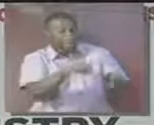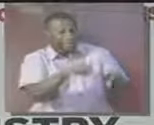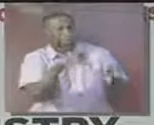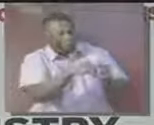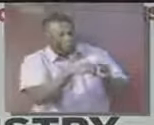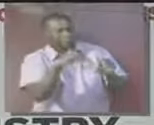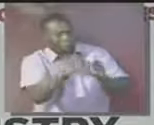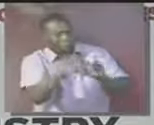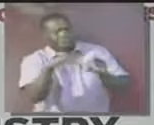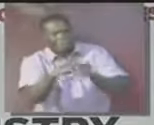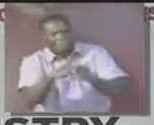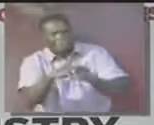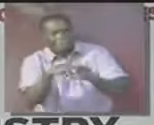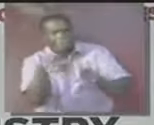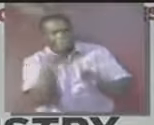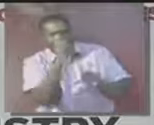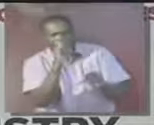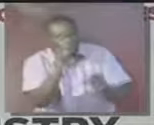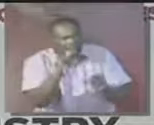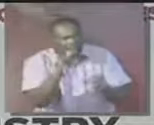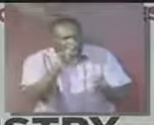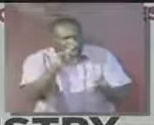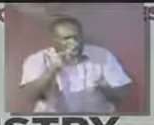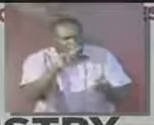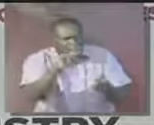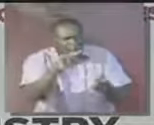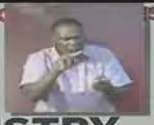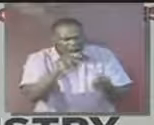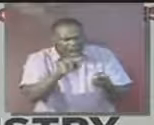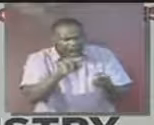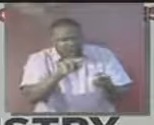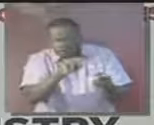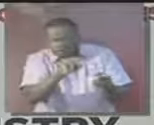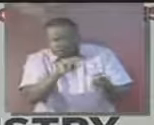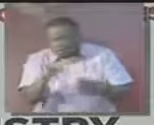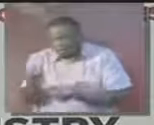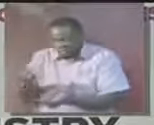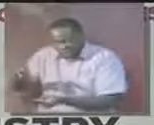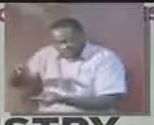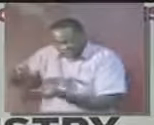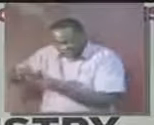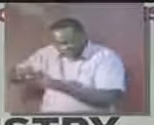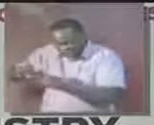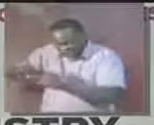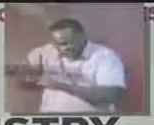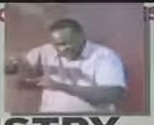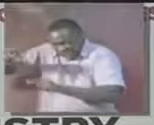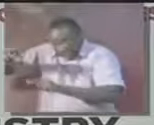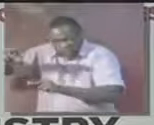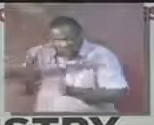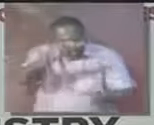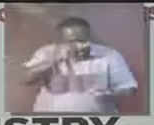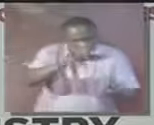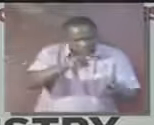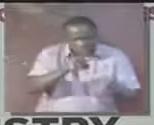37% to 24%, that is only because we added more physical space. But